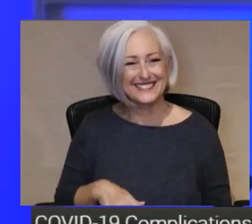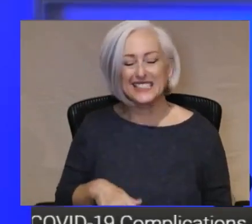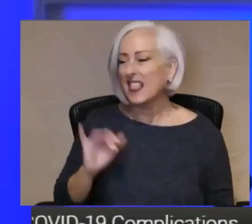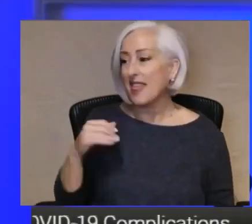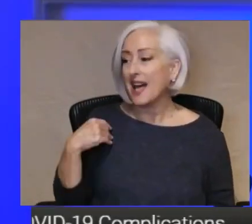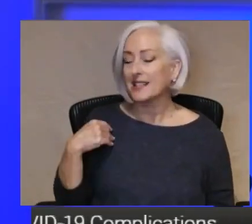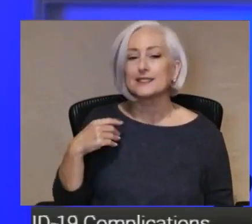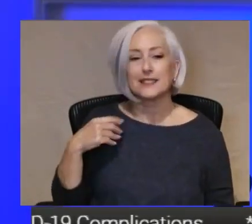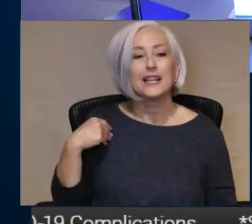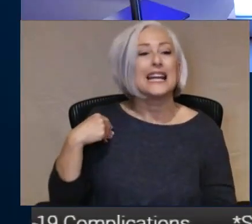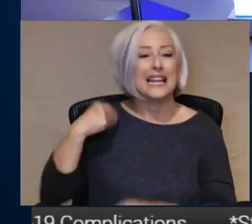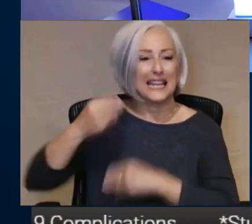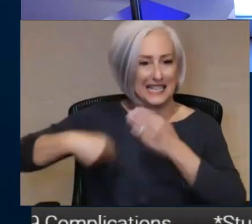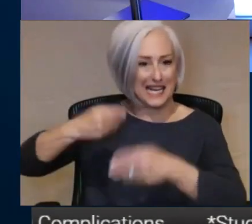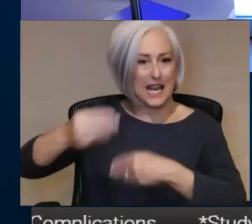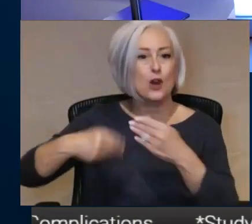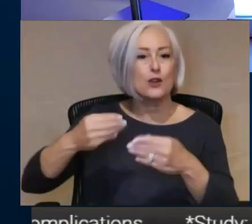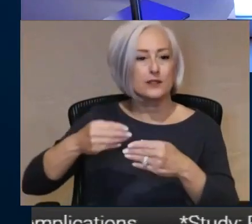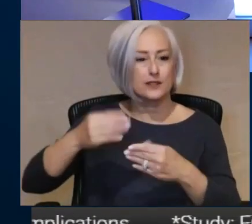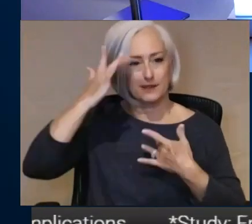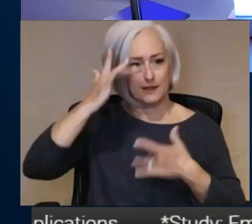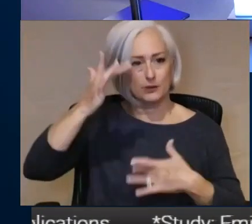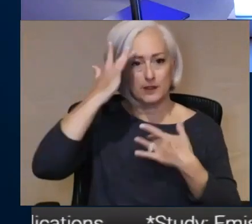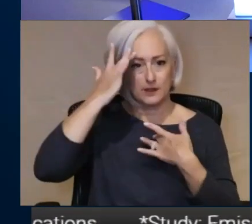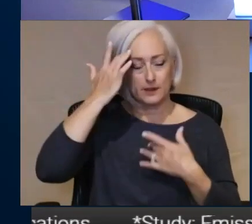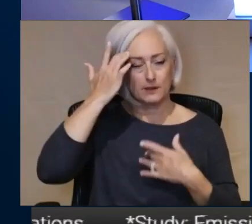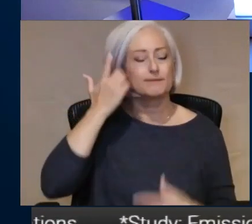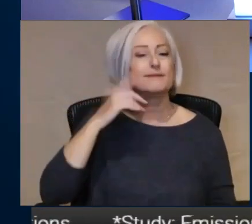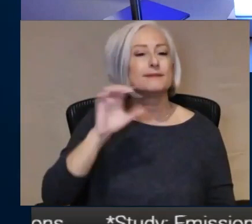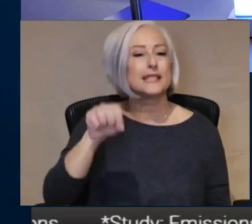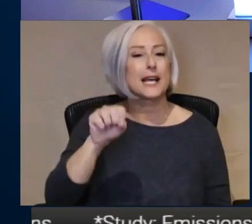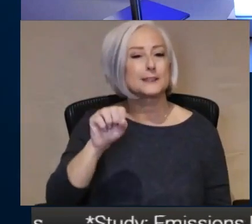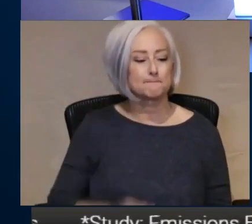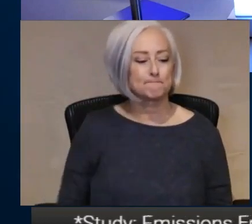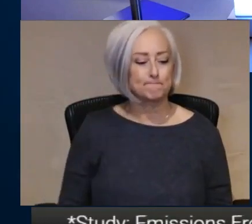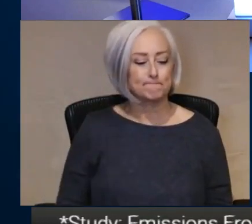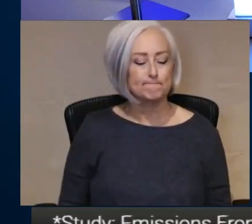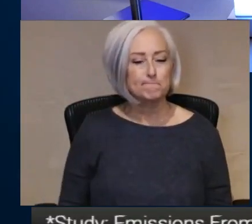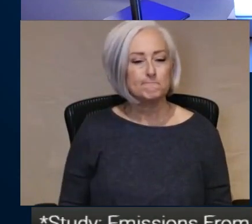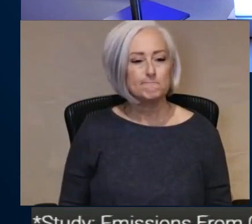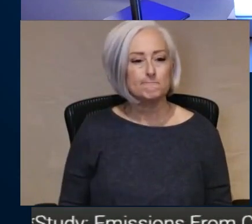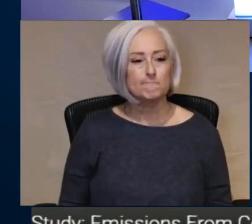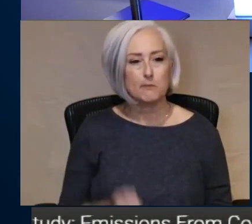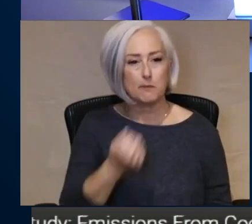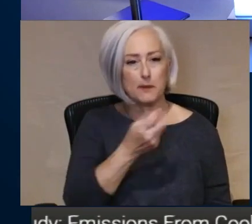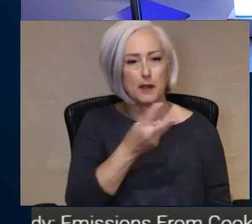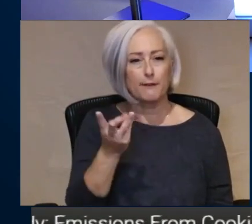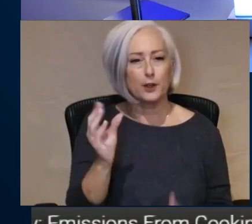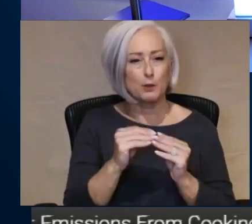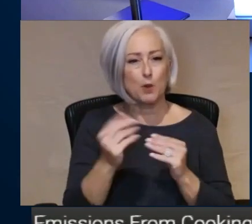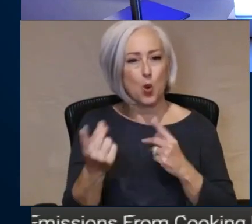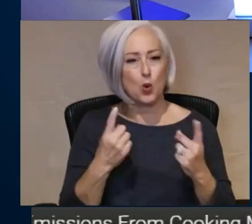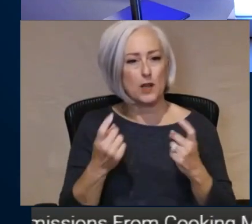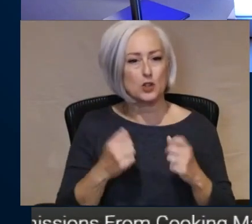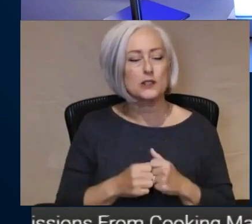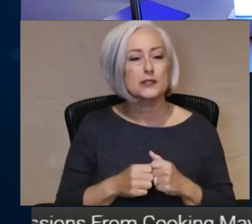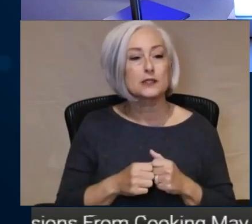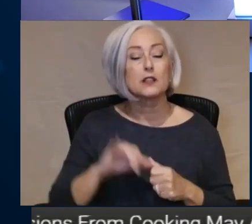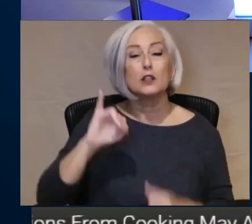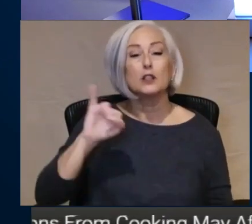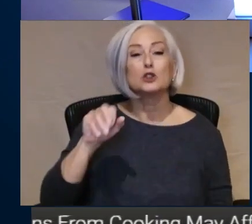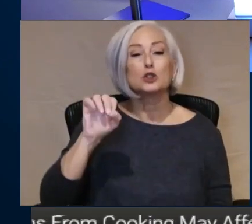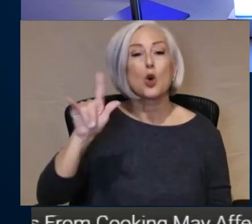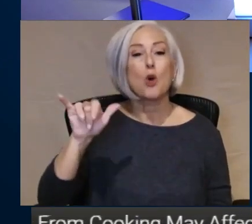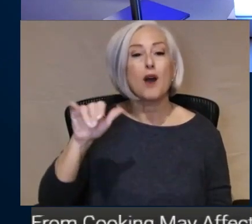it is. Okay. And then just a couple of more. Oh, Joellen probably